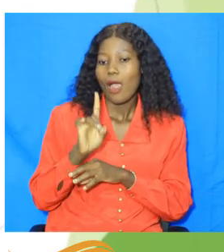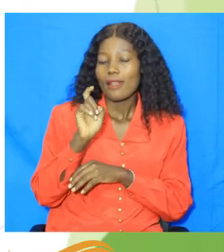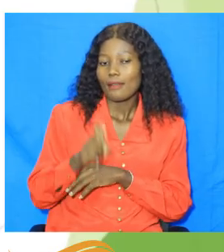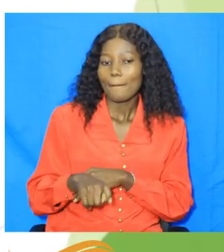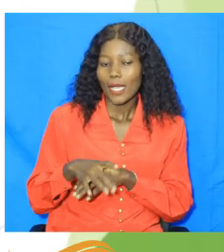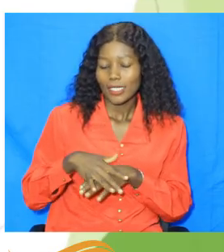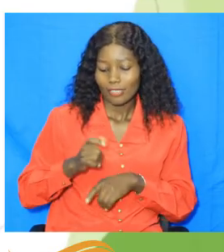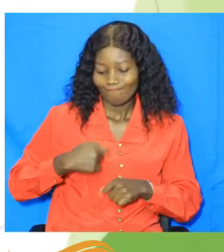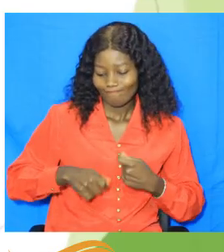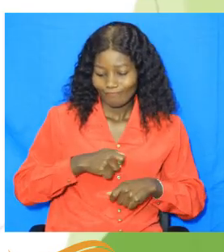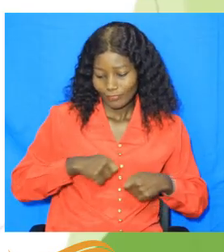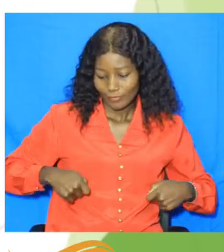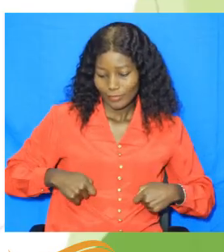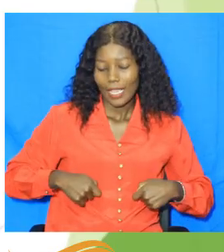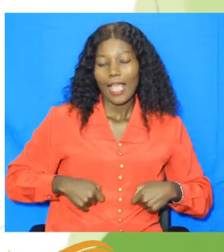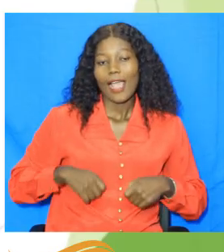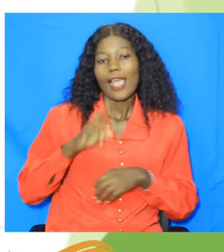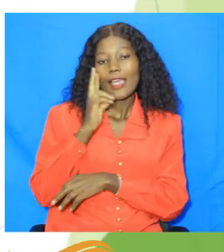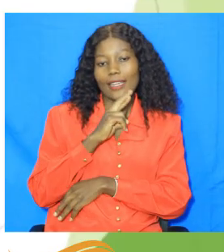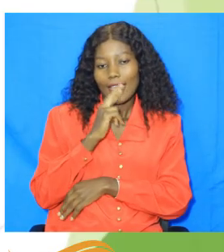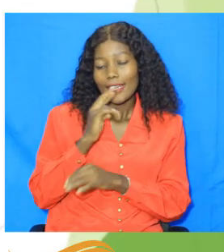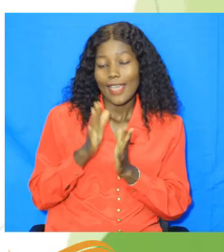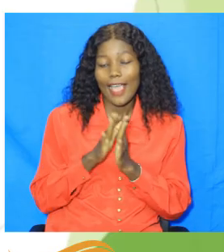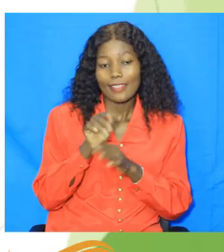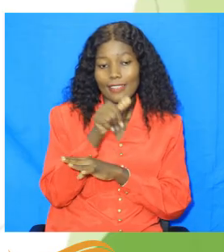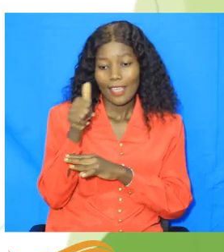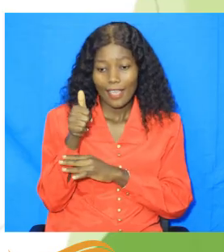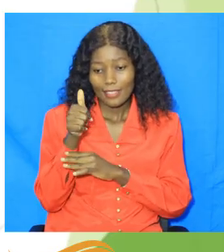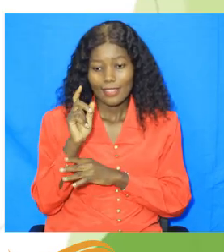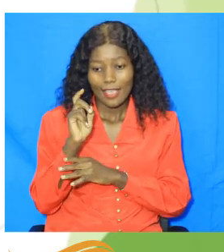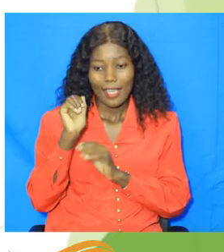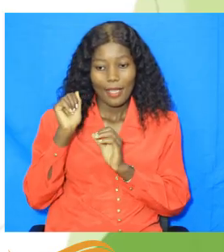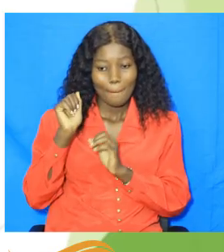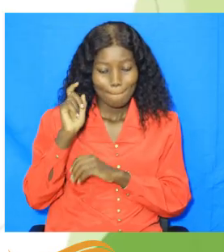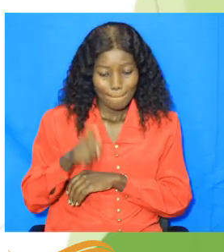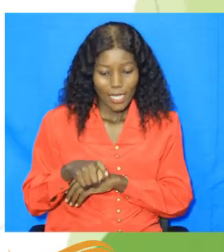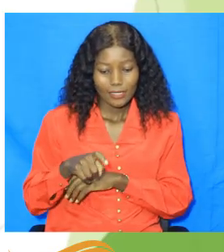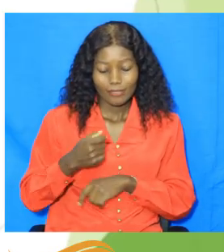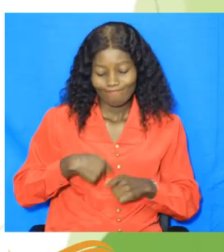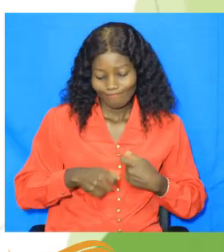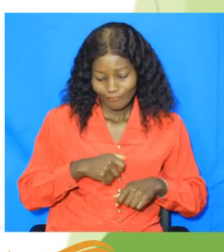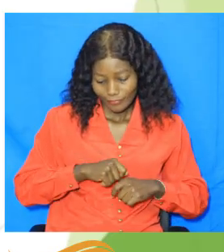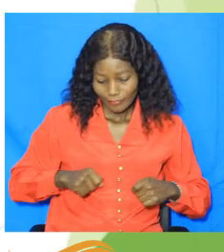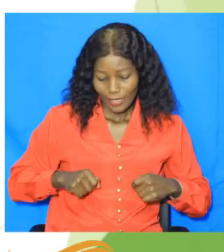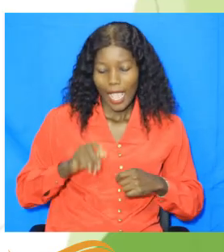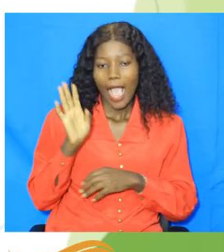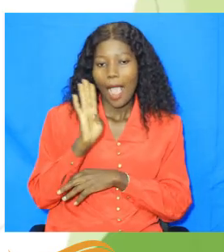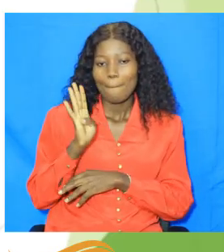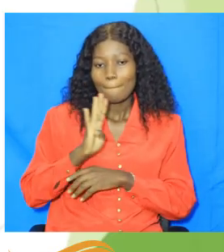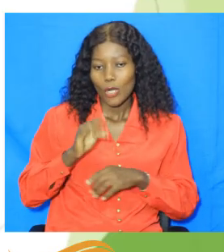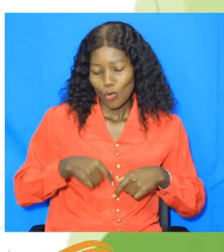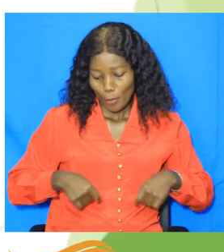red belt, and the other athlete has to tie a blue belt. So in karate, we